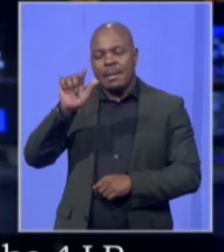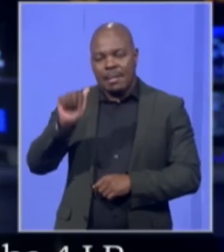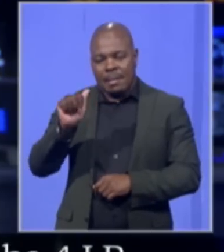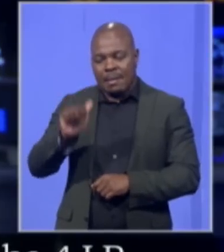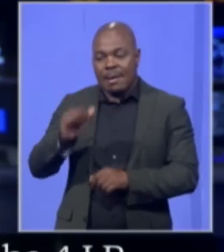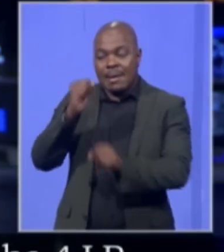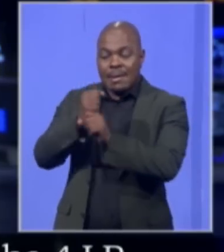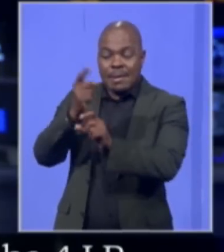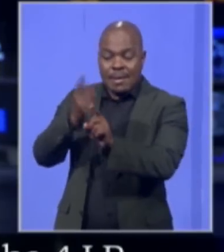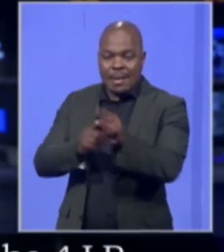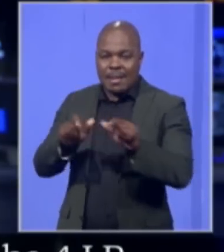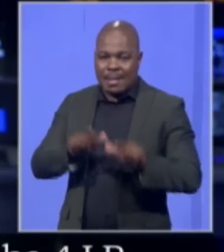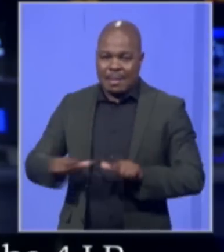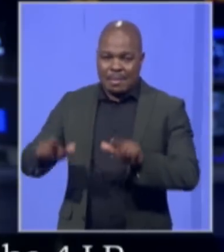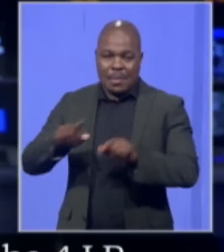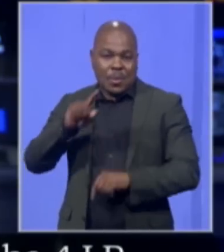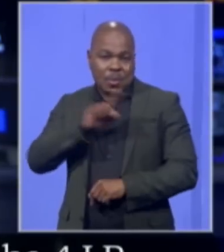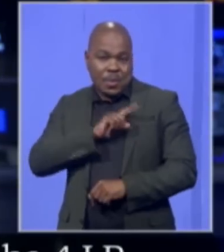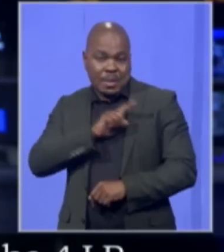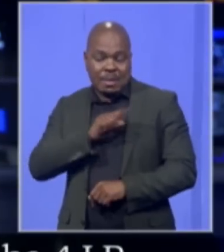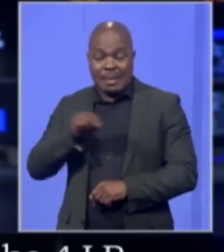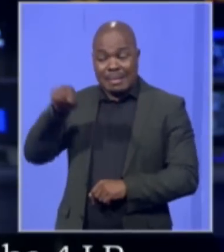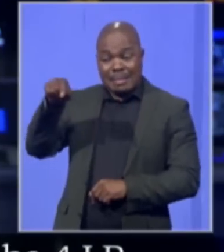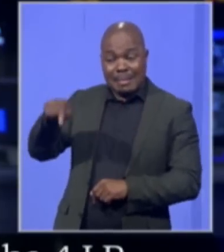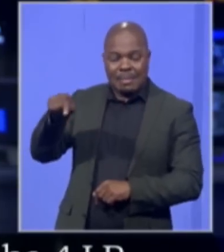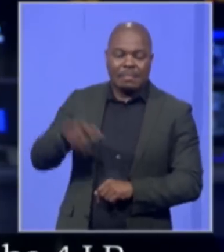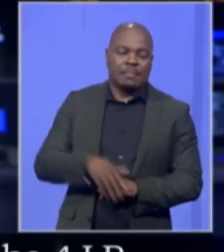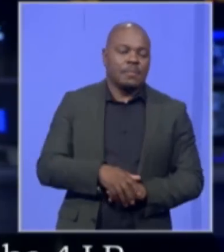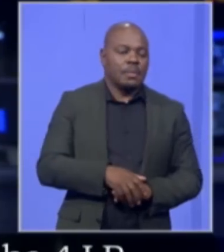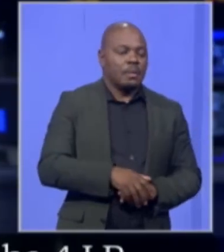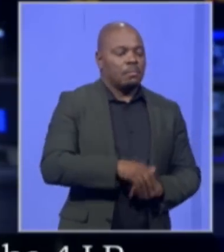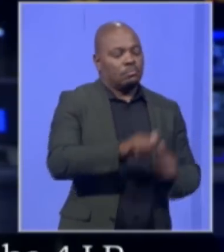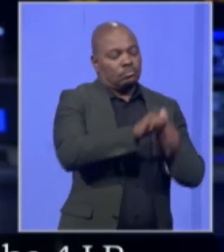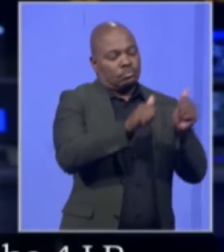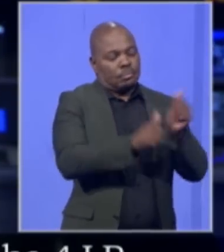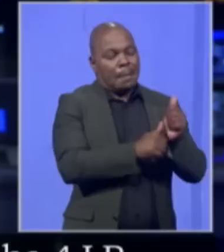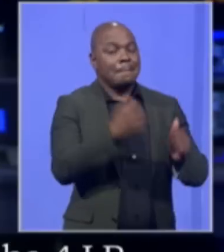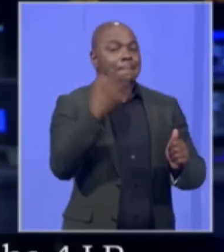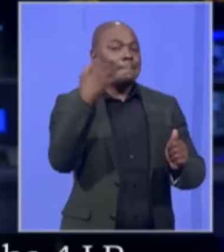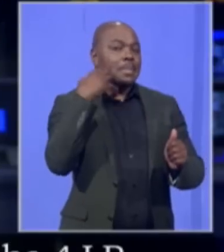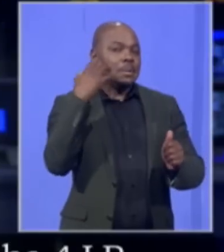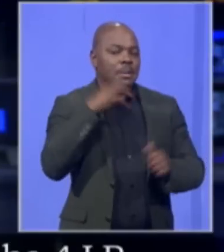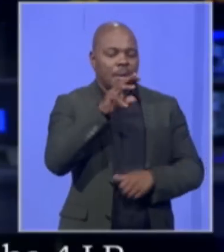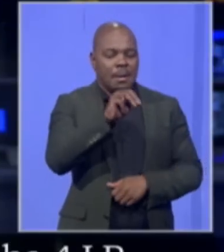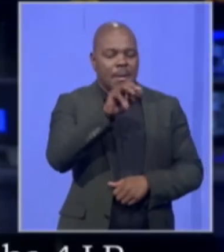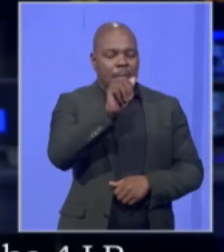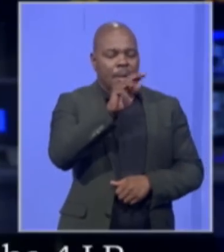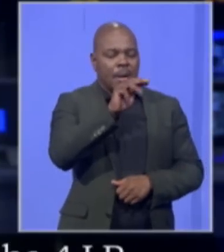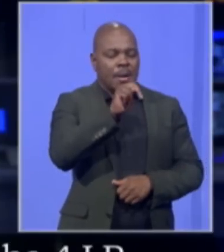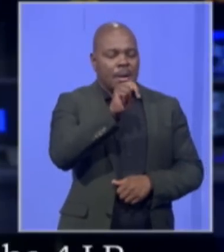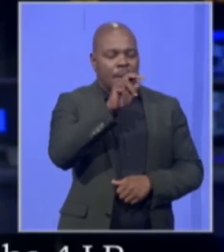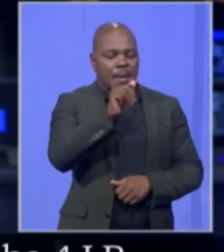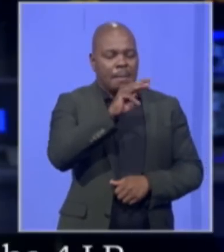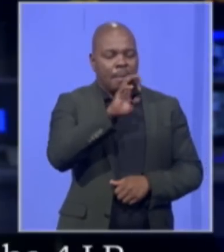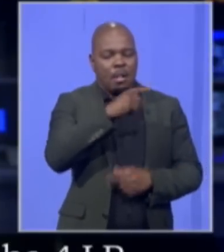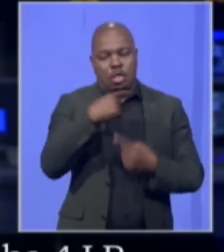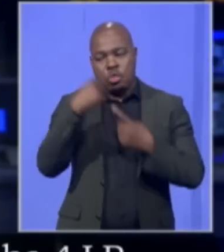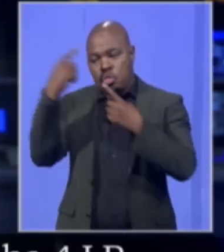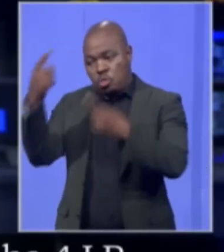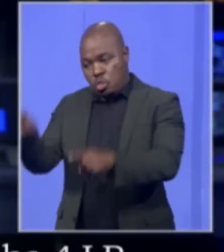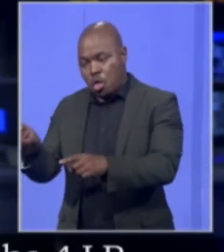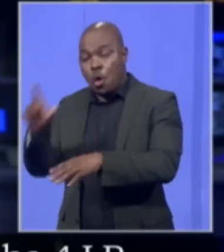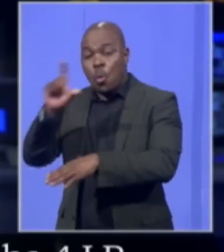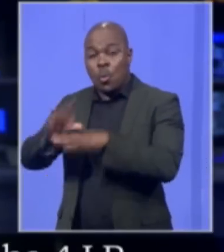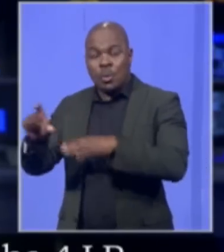Giyani Limpopo. Sena ke ka ho latela motlatsa letona e leng Buti Manamela letong la hae la collegeng ena ka mora